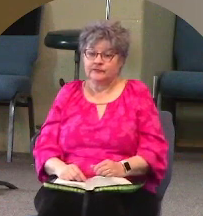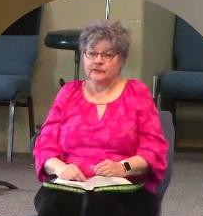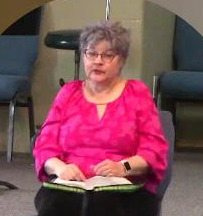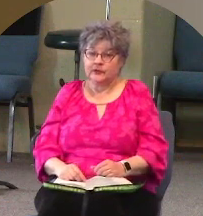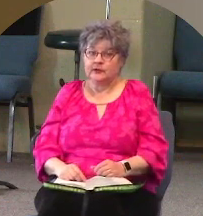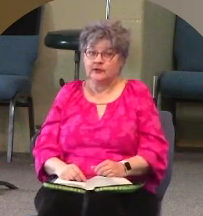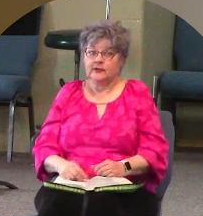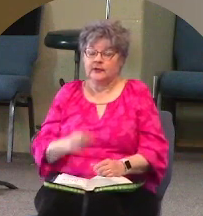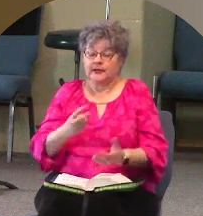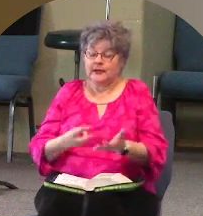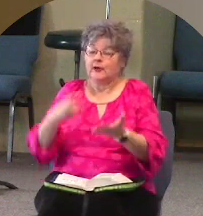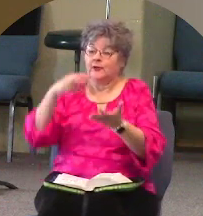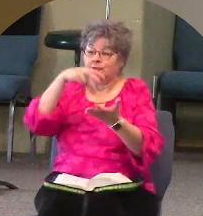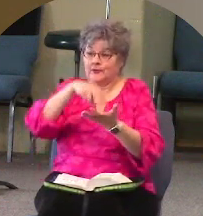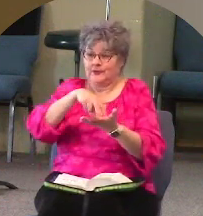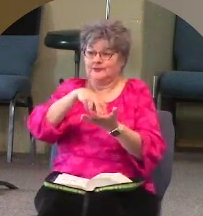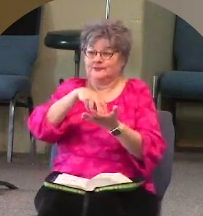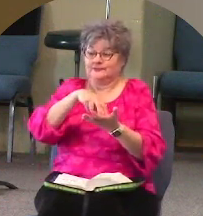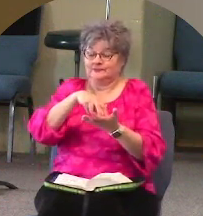He arose.